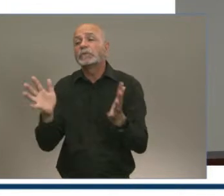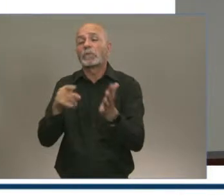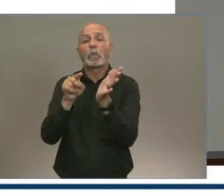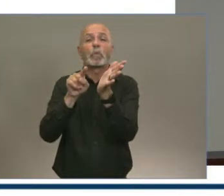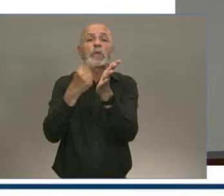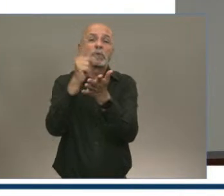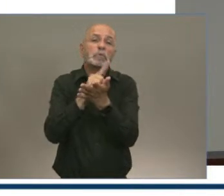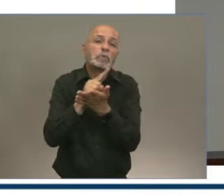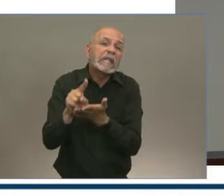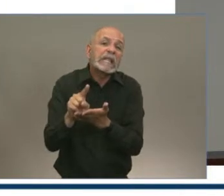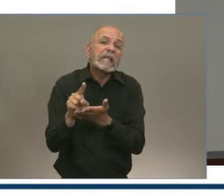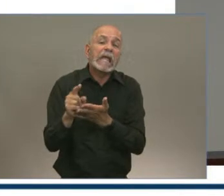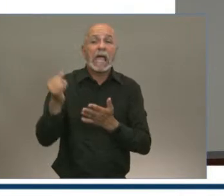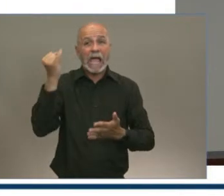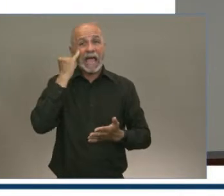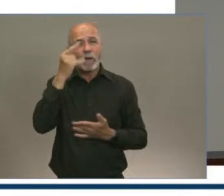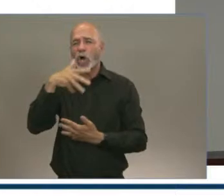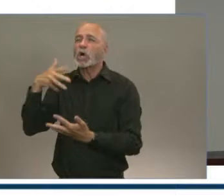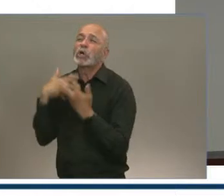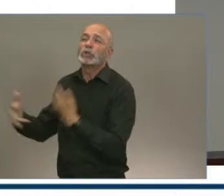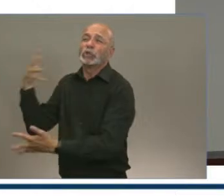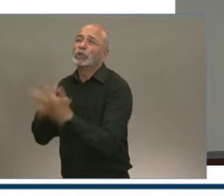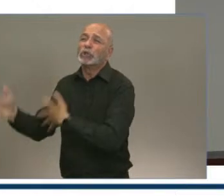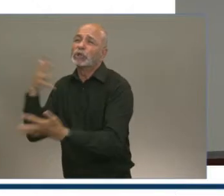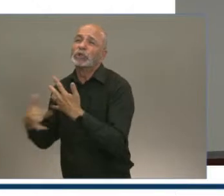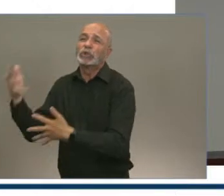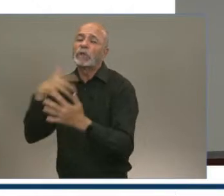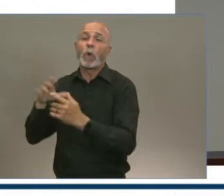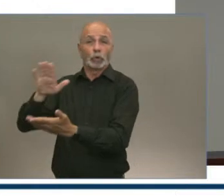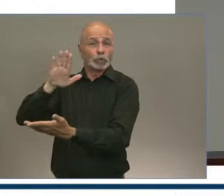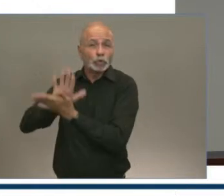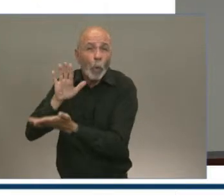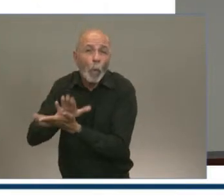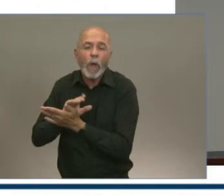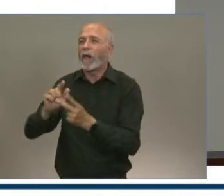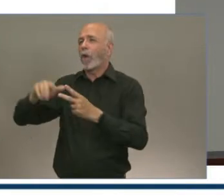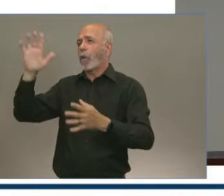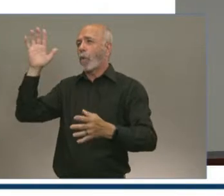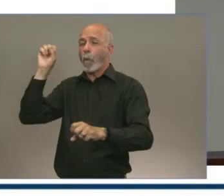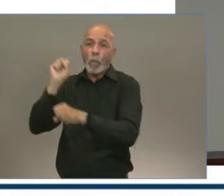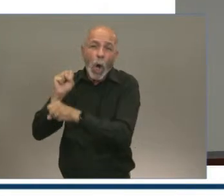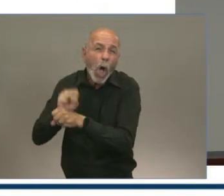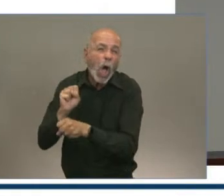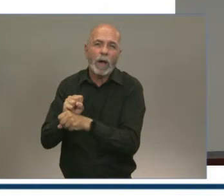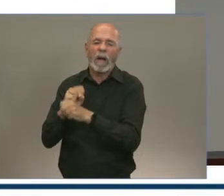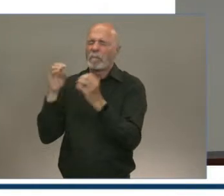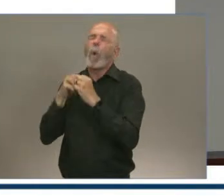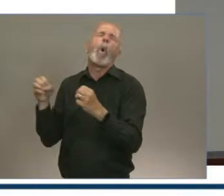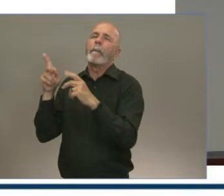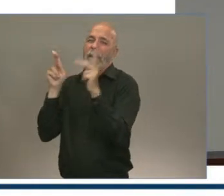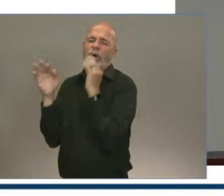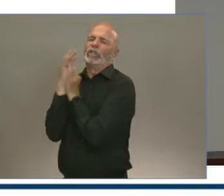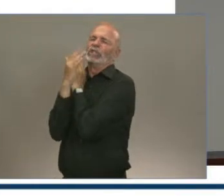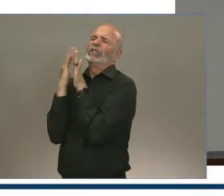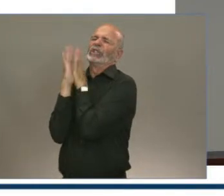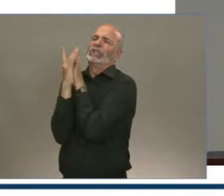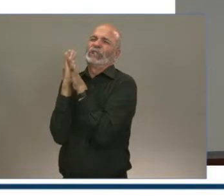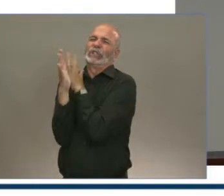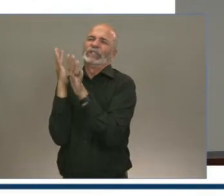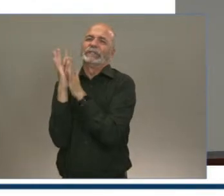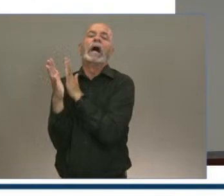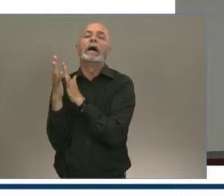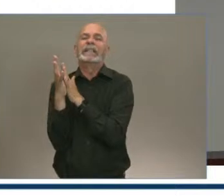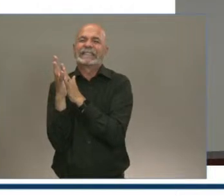more contacts you have, whether it's because you're back at school, you're back at work, you're increasing your social activities, even within the phase 1